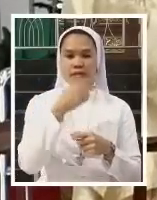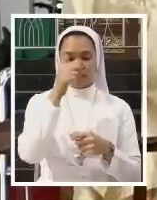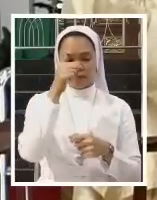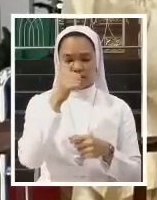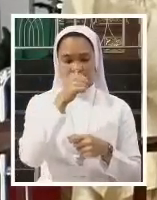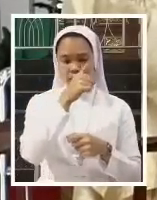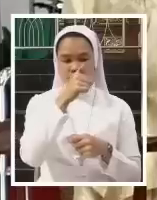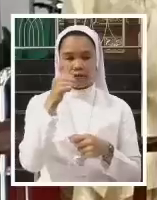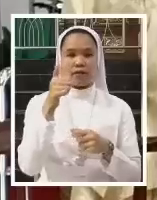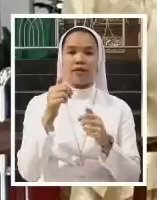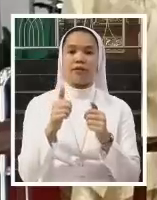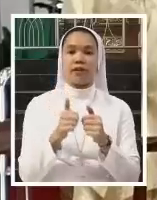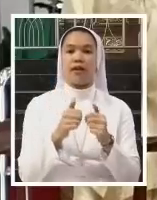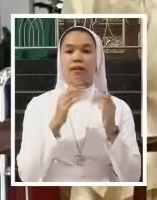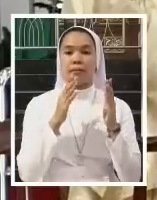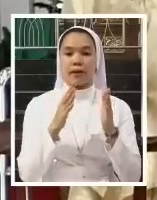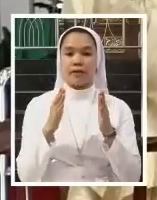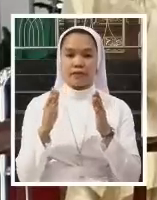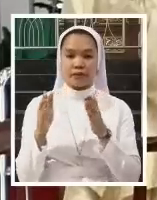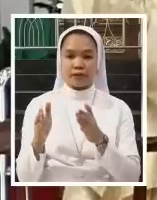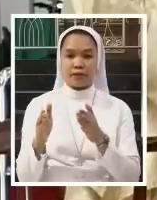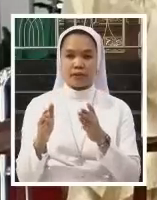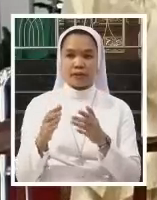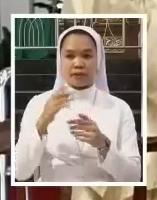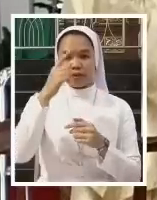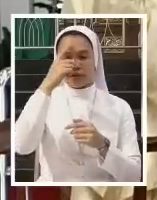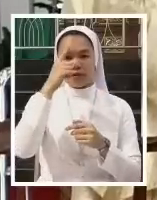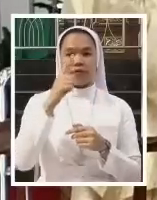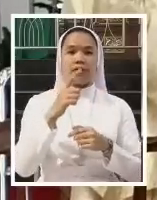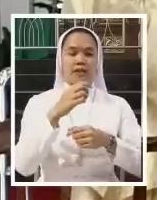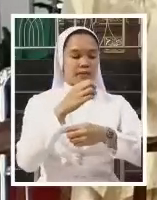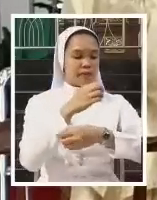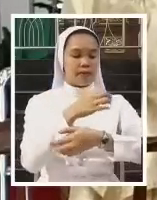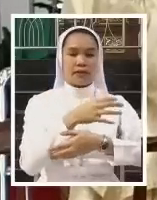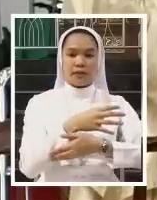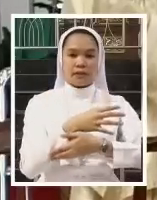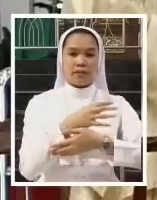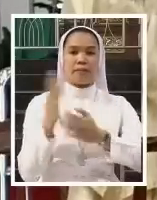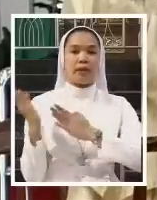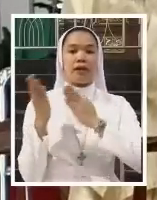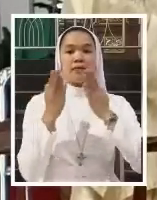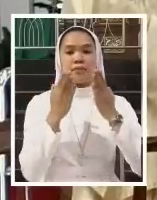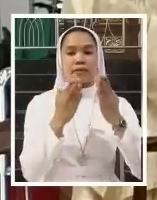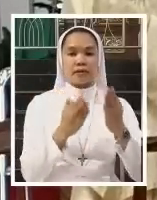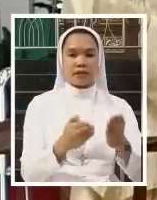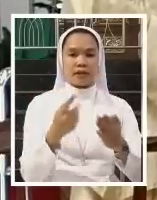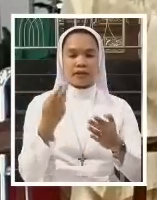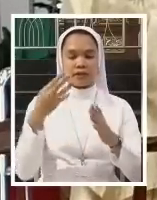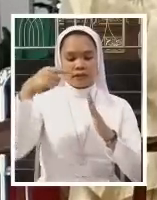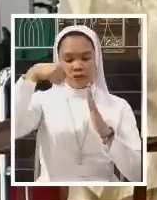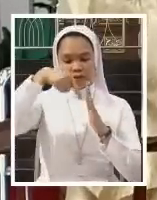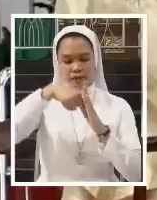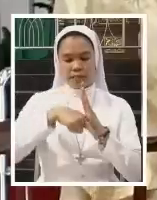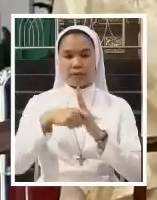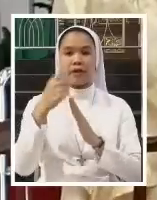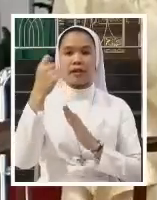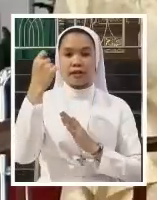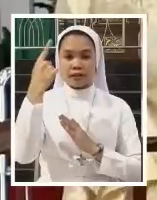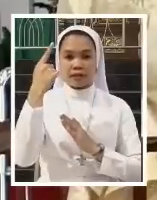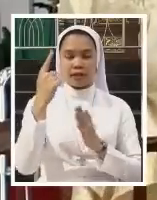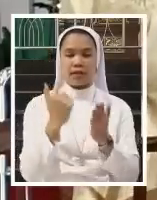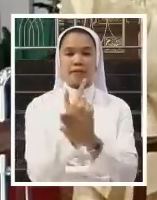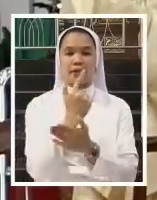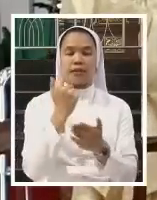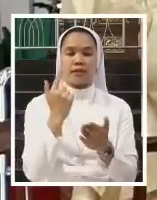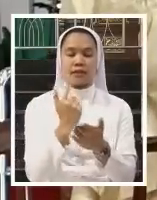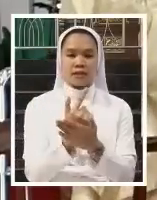with it in preparation for the baptism. Bring them to a deeper understanding of the